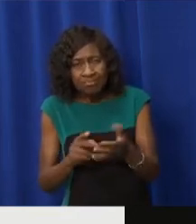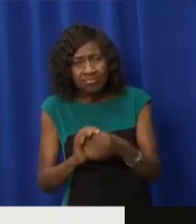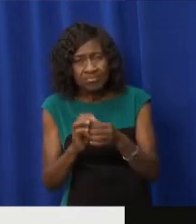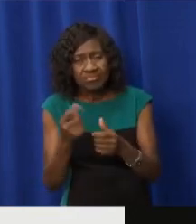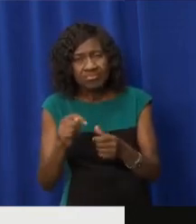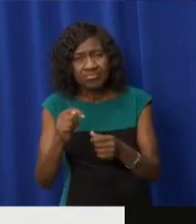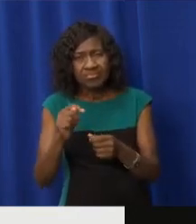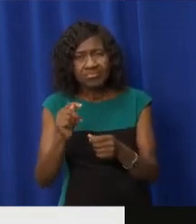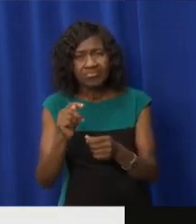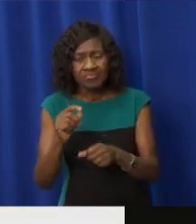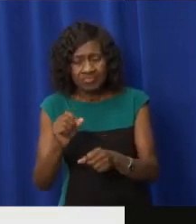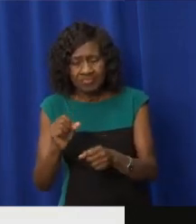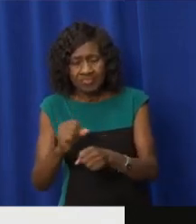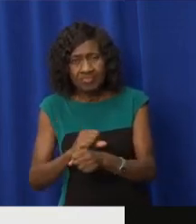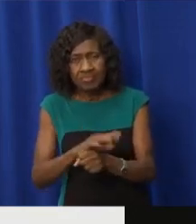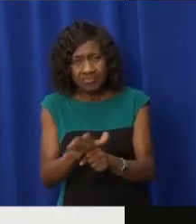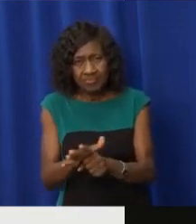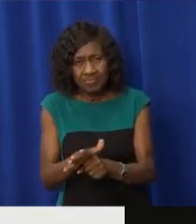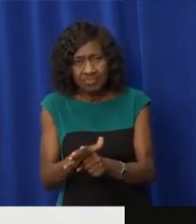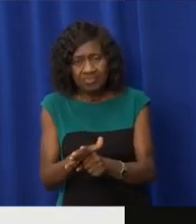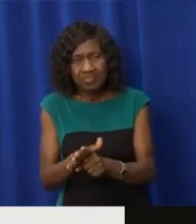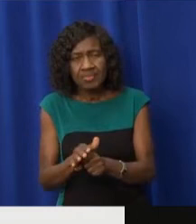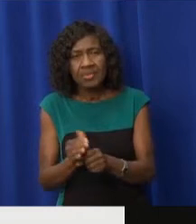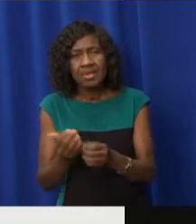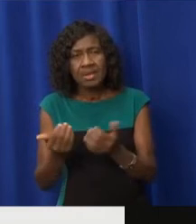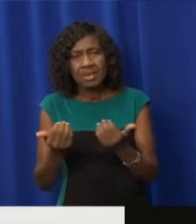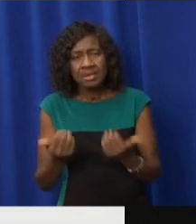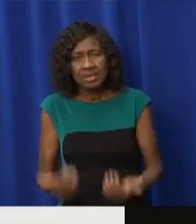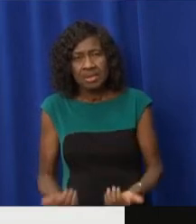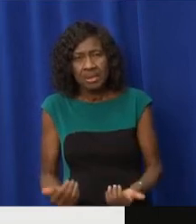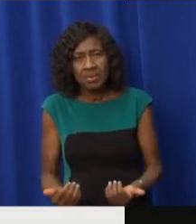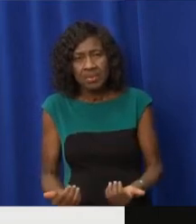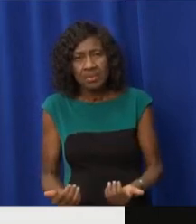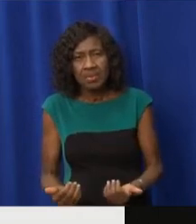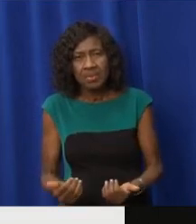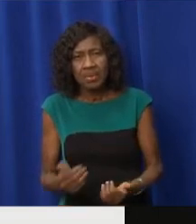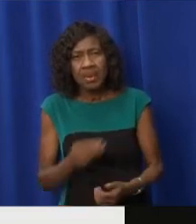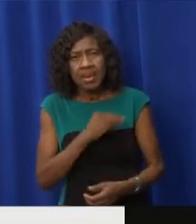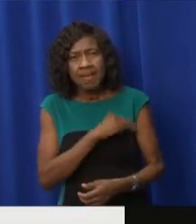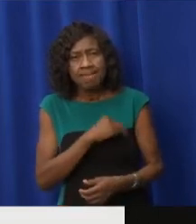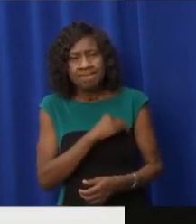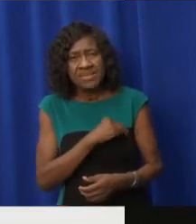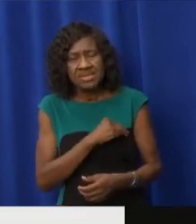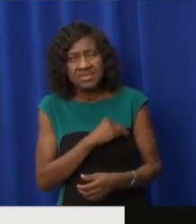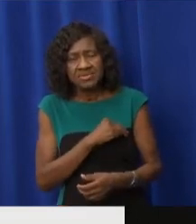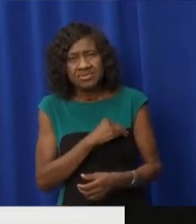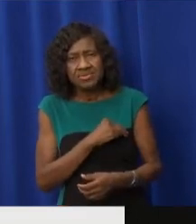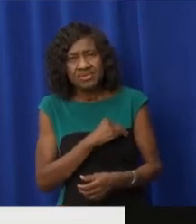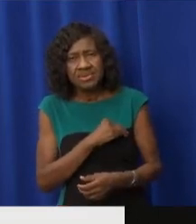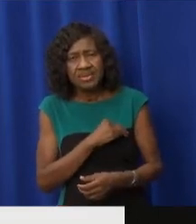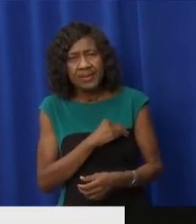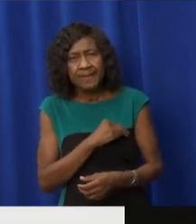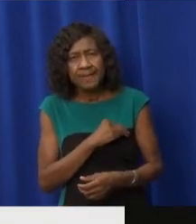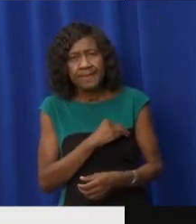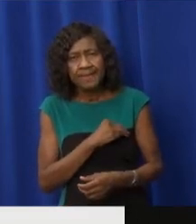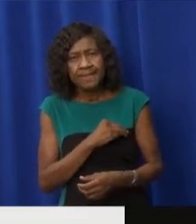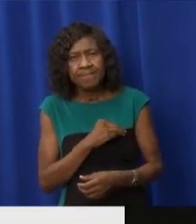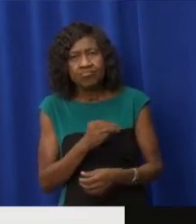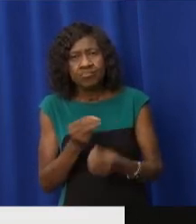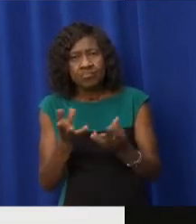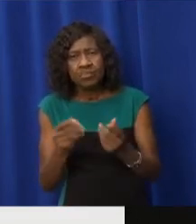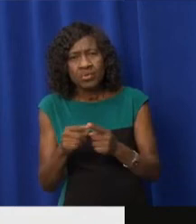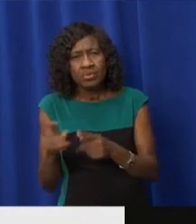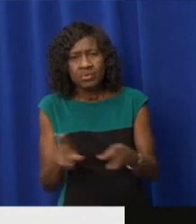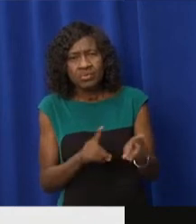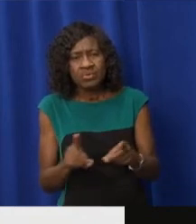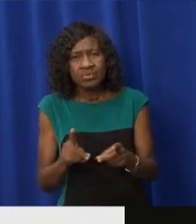we are being bombarded at the moment, the ministry and so many other places, by the potential to do mini blood tests and